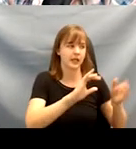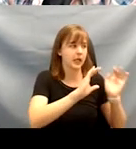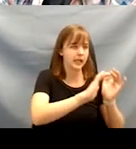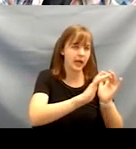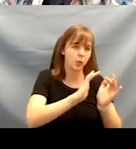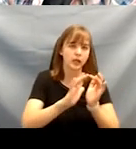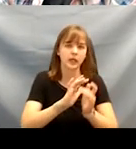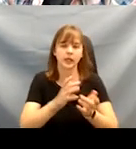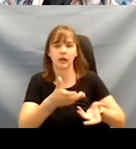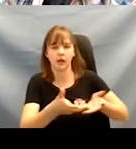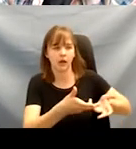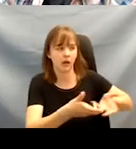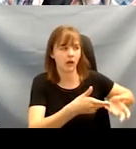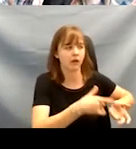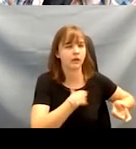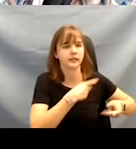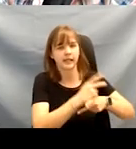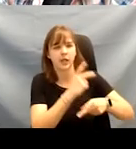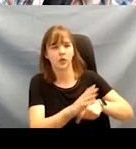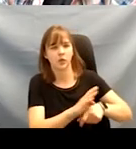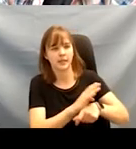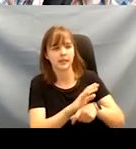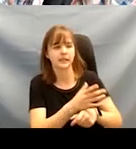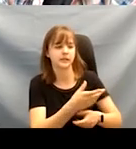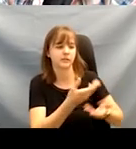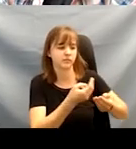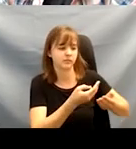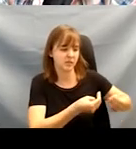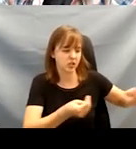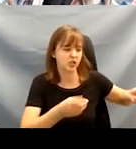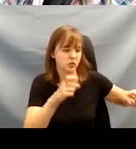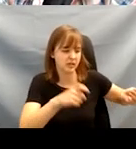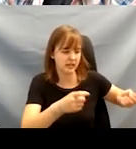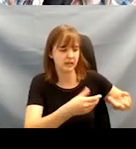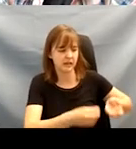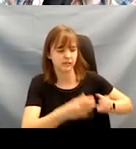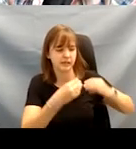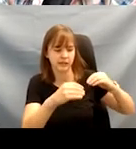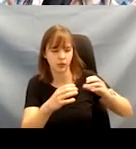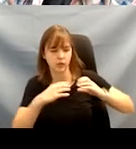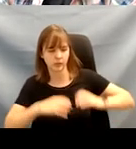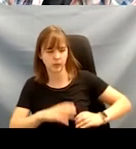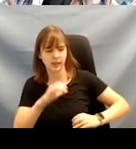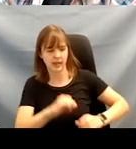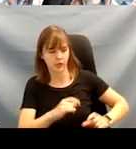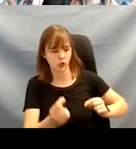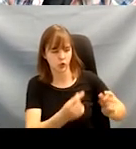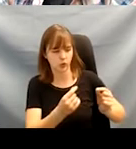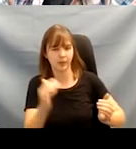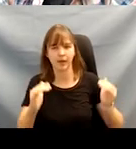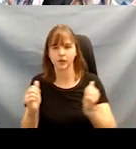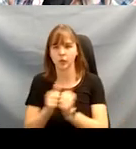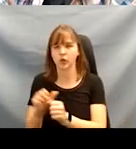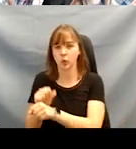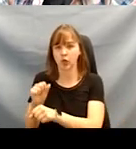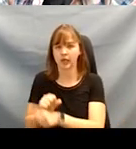be suppliers, customers, whomever, get your business off the ground. That is a lot of hustle and a lot of agility. So I see it in the private equity world.